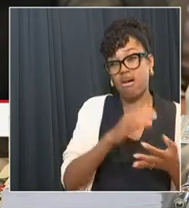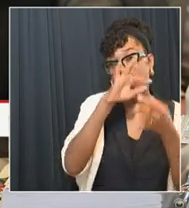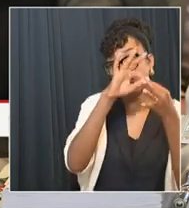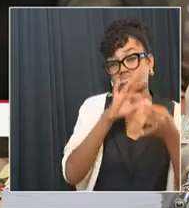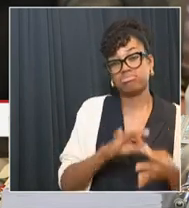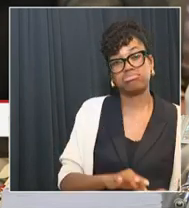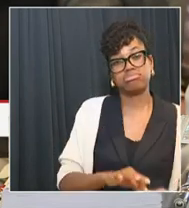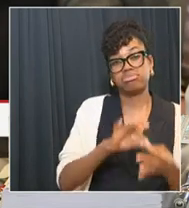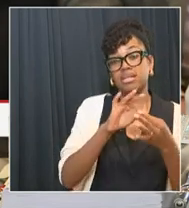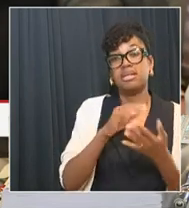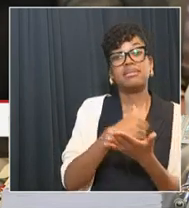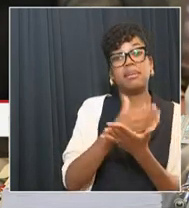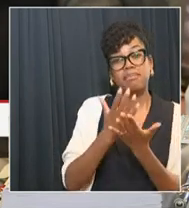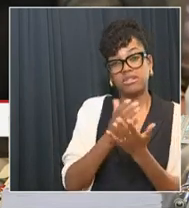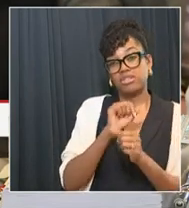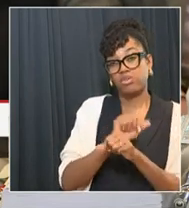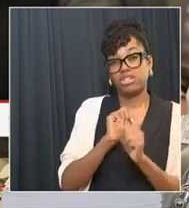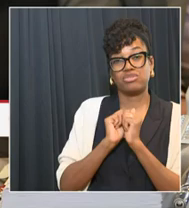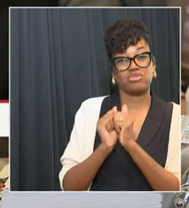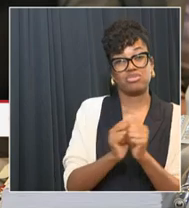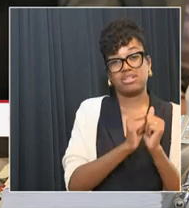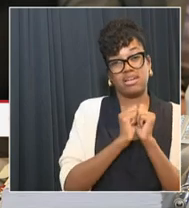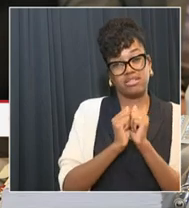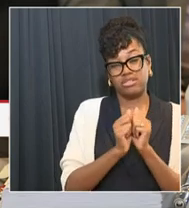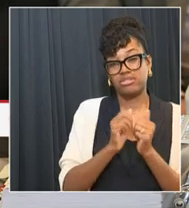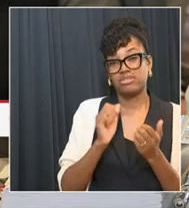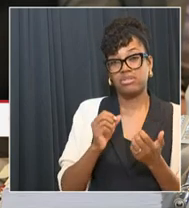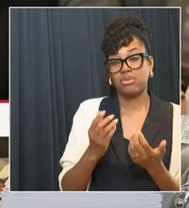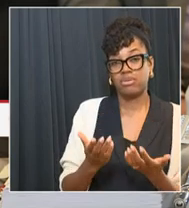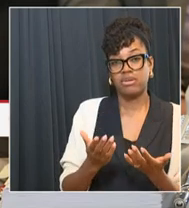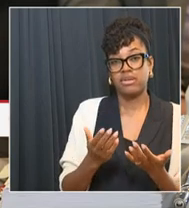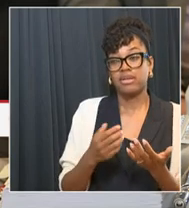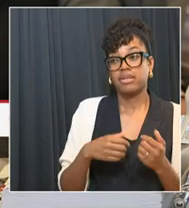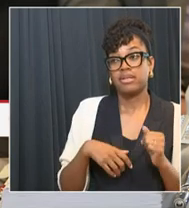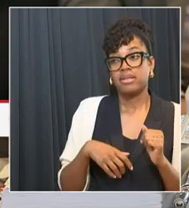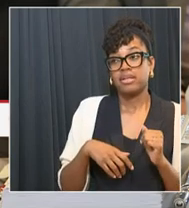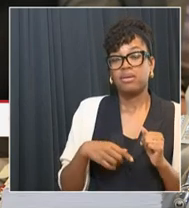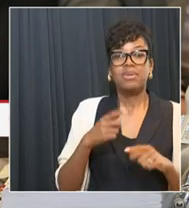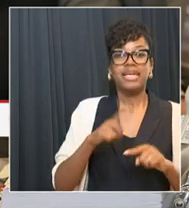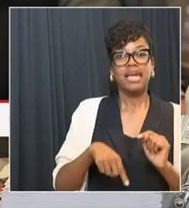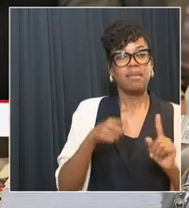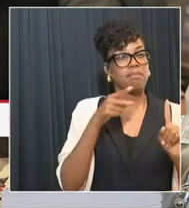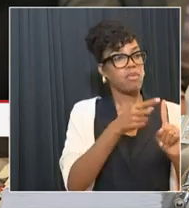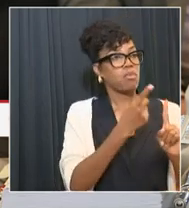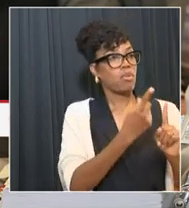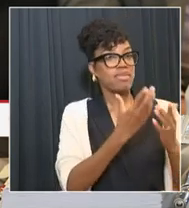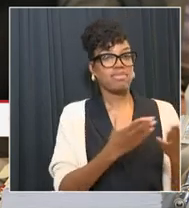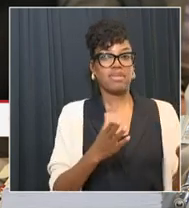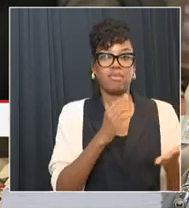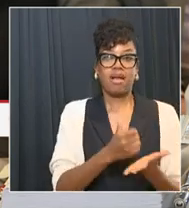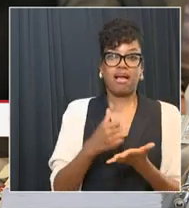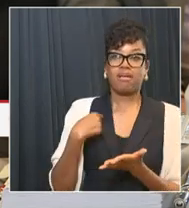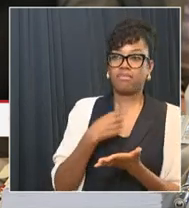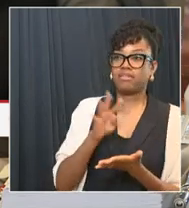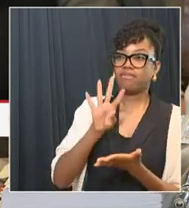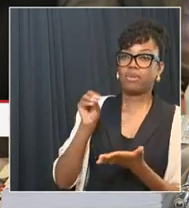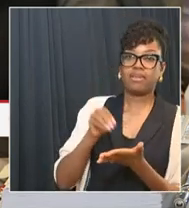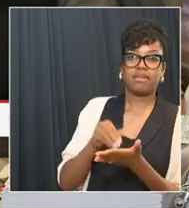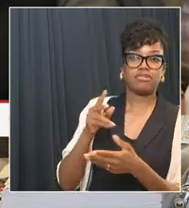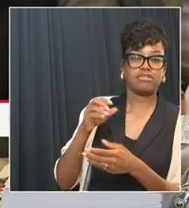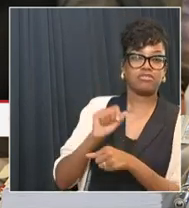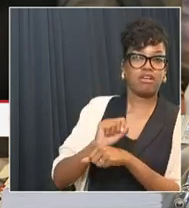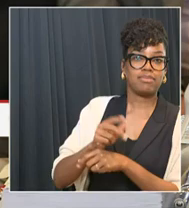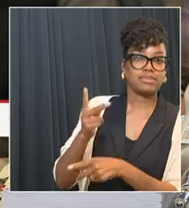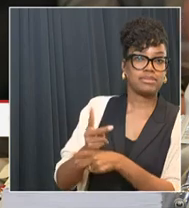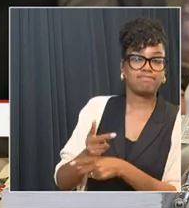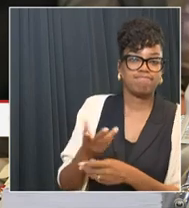whole budget works together, so I don't think we can point to one line item. If we go back to the growth agenda, we can kind of walk